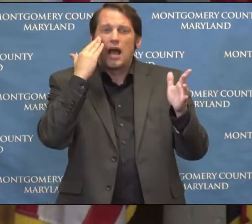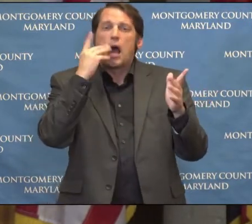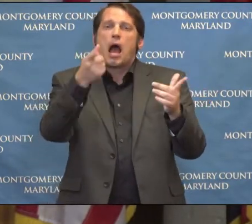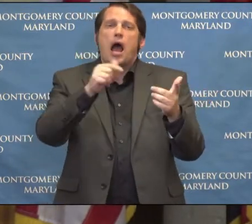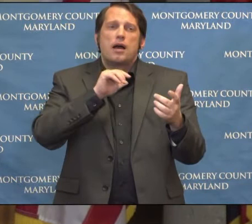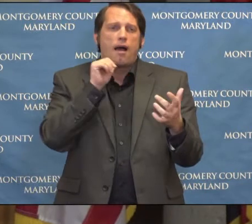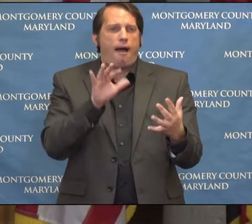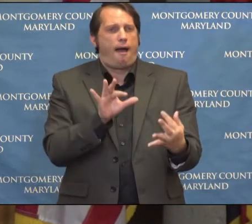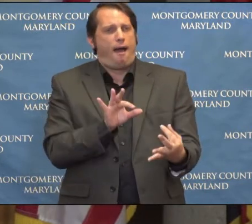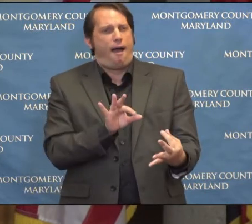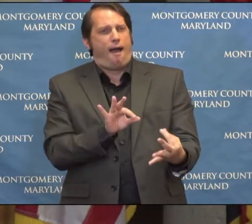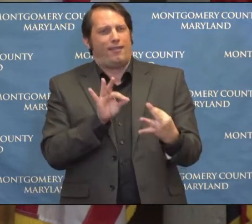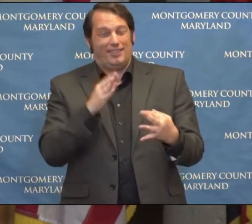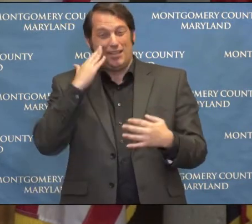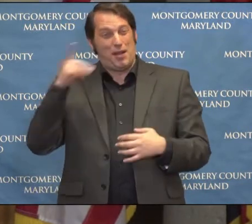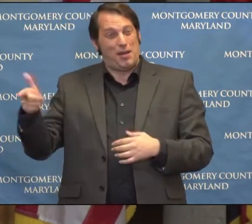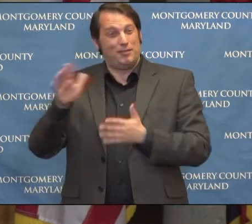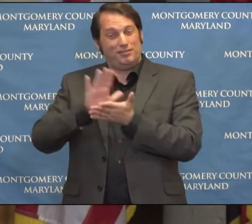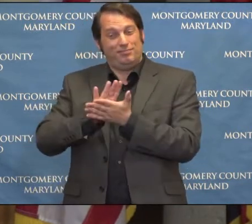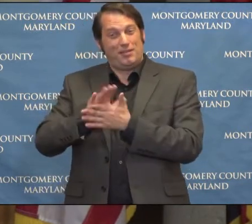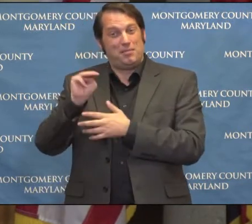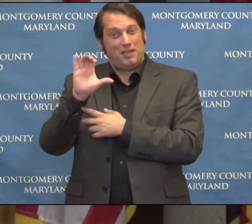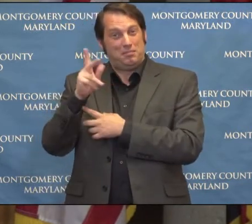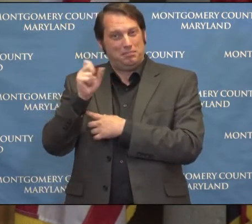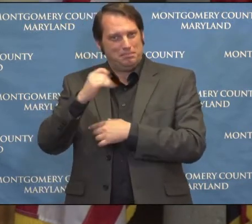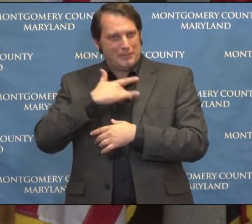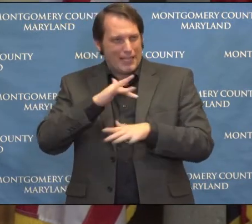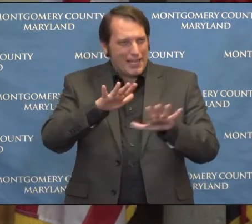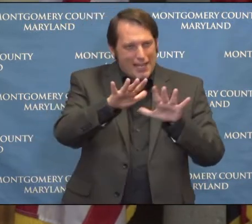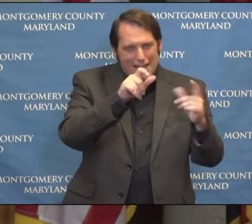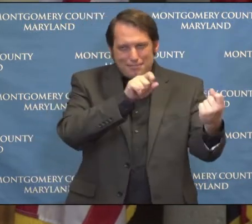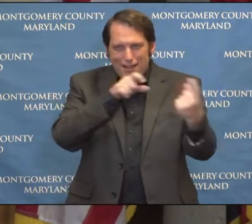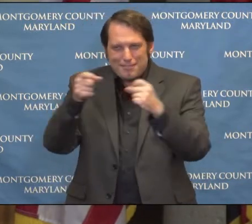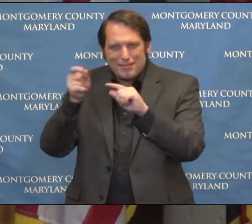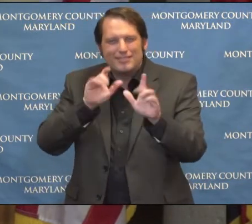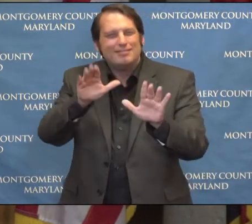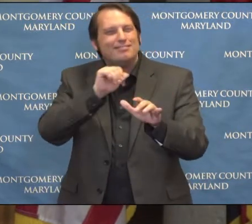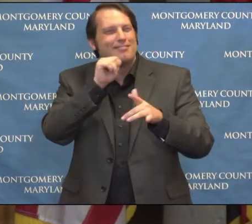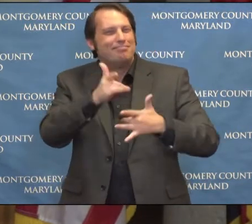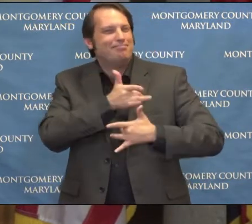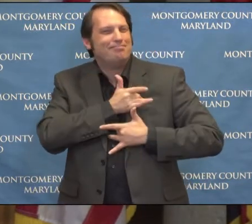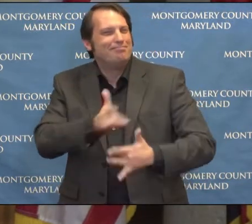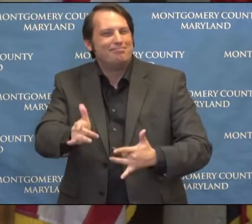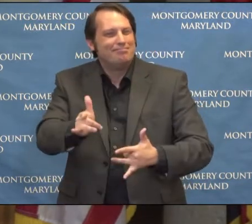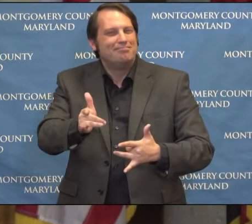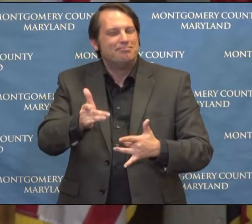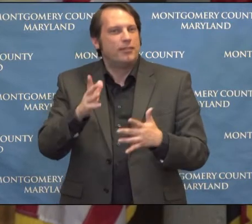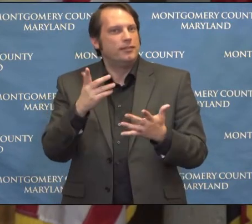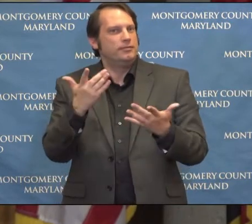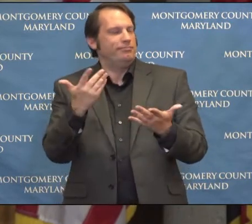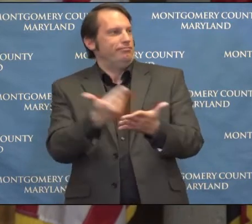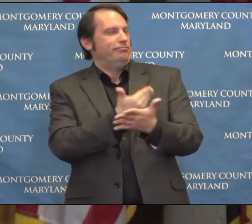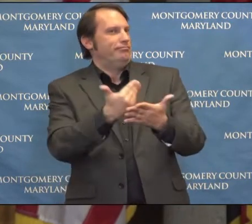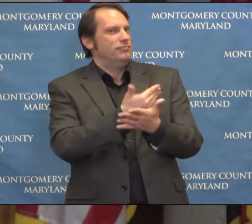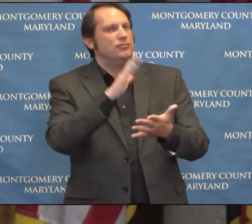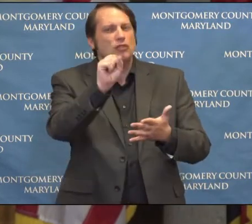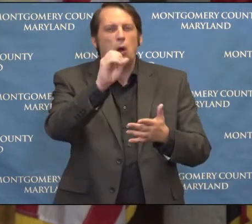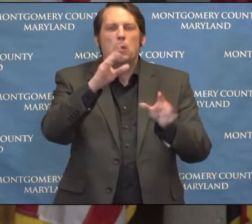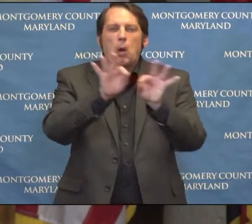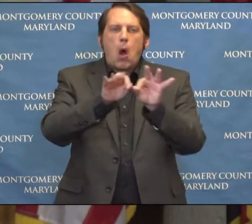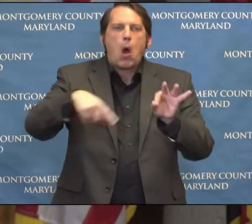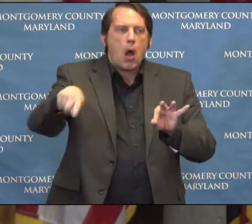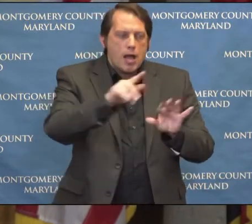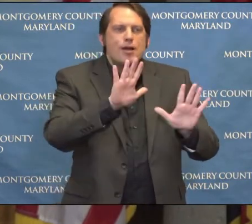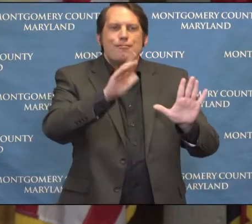known MCPS. But we have to be kind, we have to be relationship focused, and we know learning will occur to some